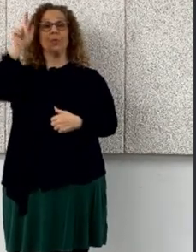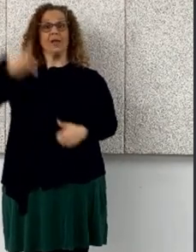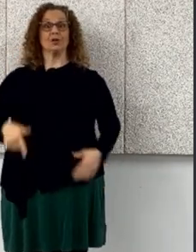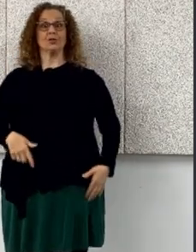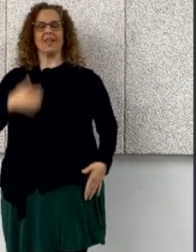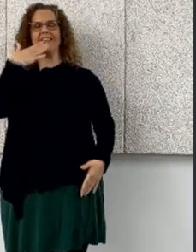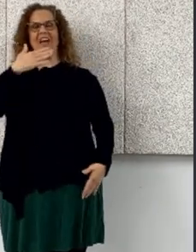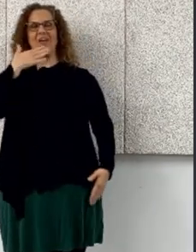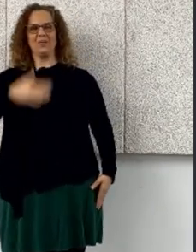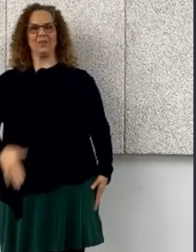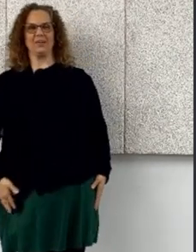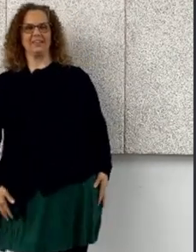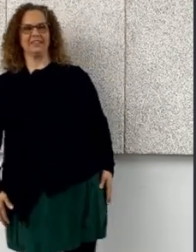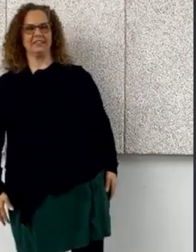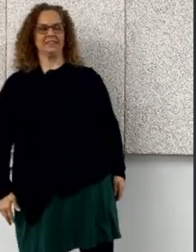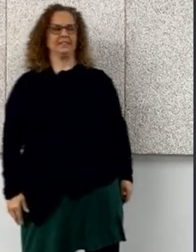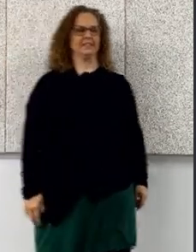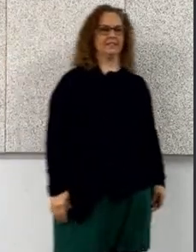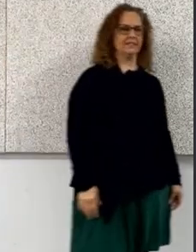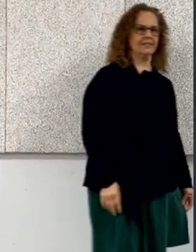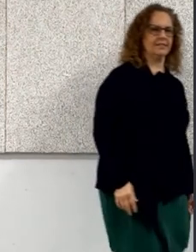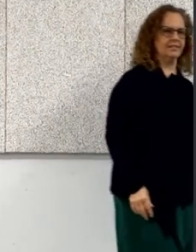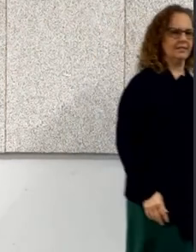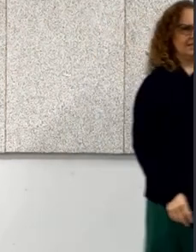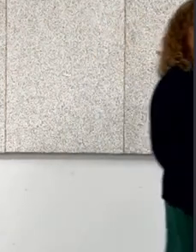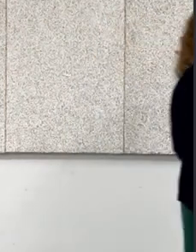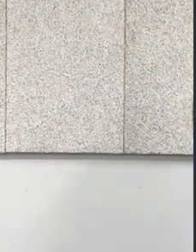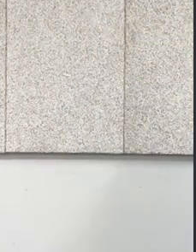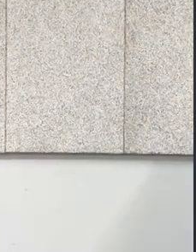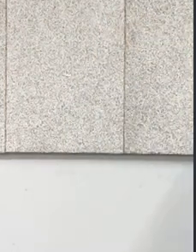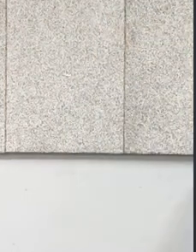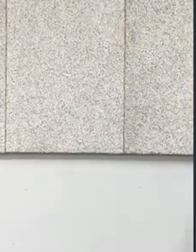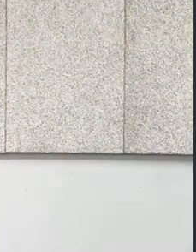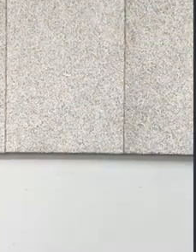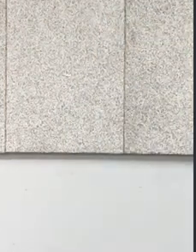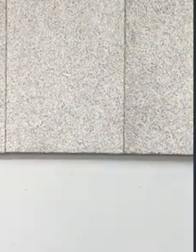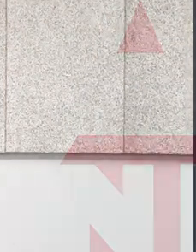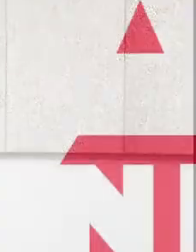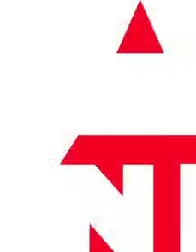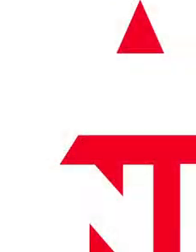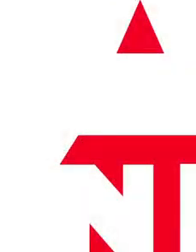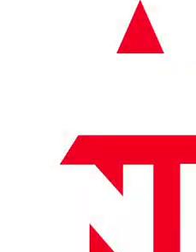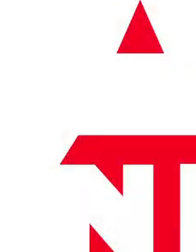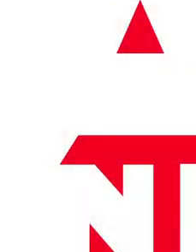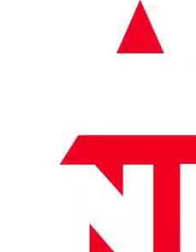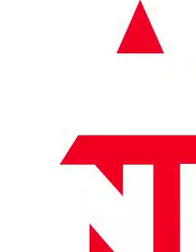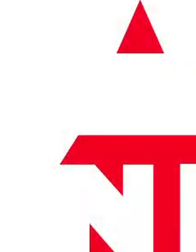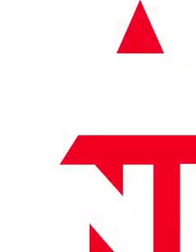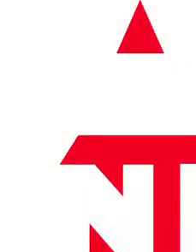Great. Thank you all. Thank you. All right. Well, before you get too far,